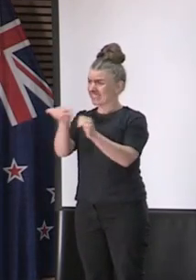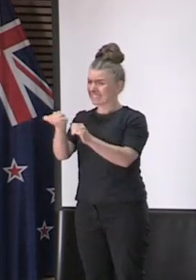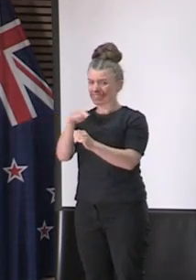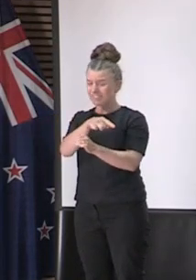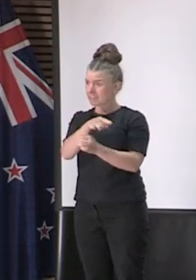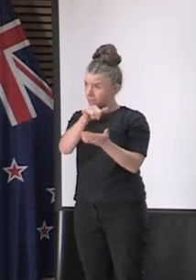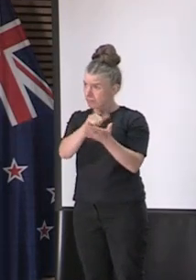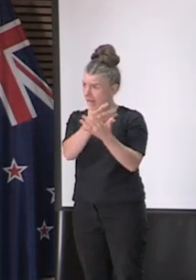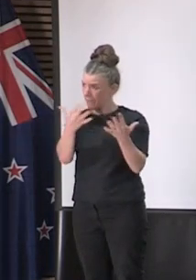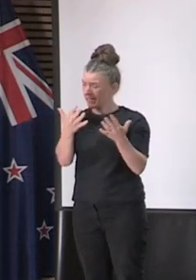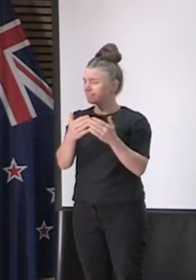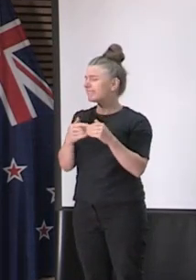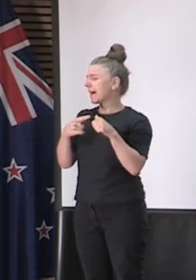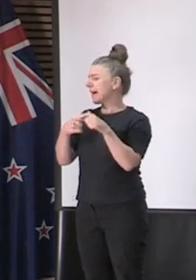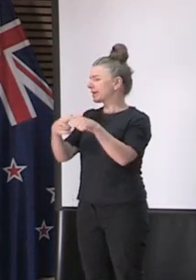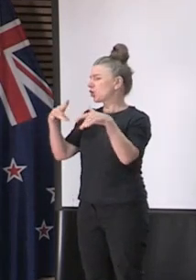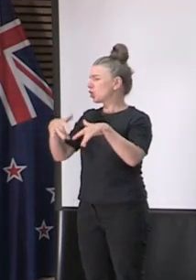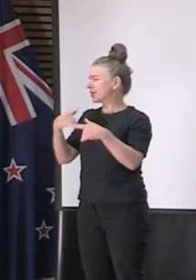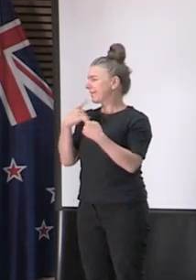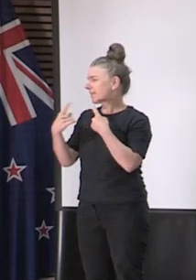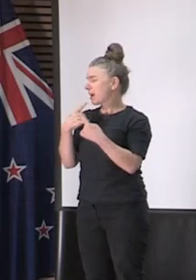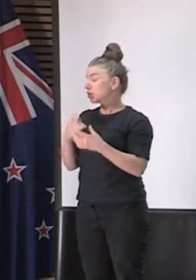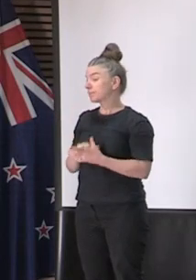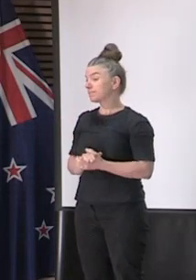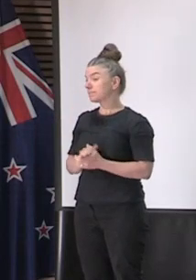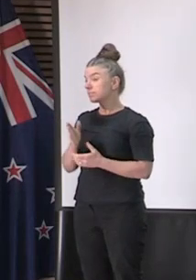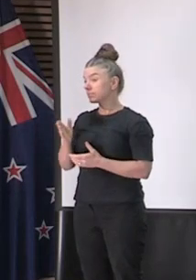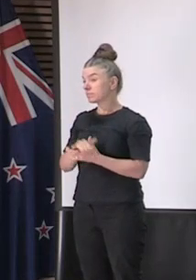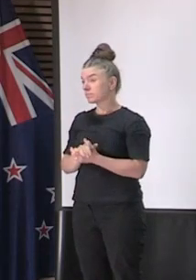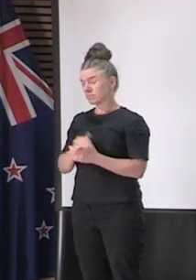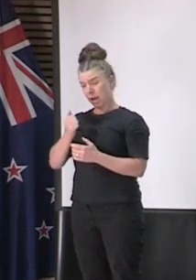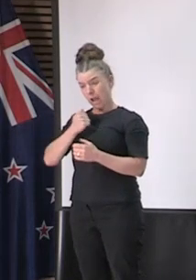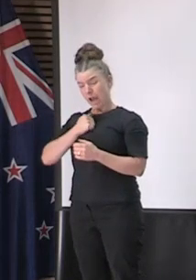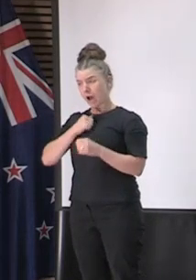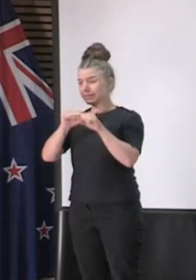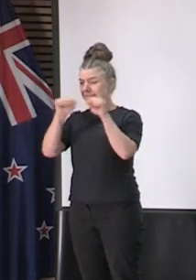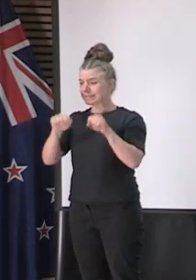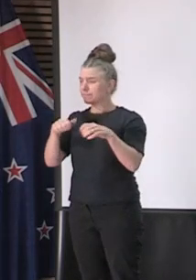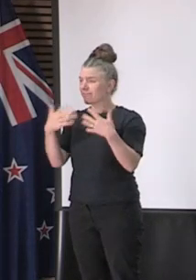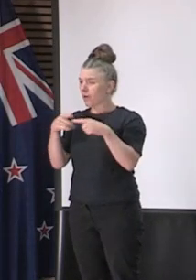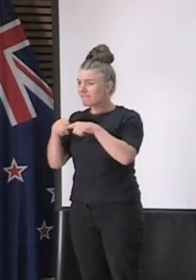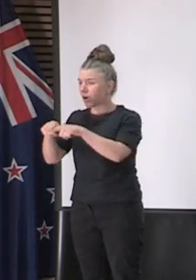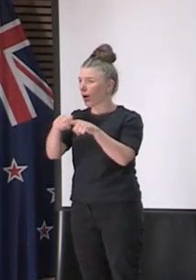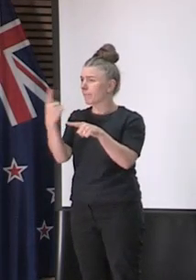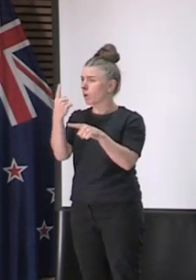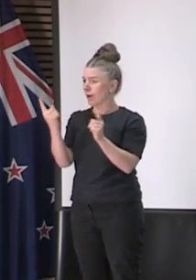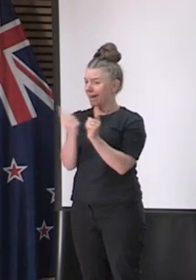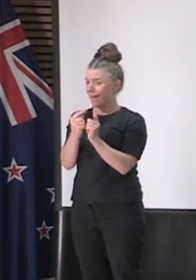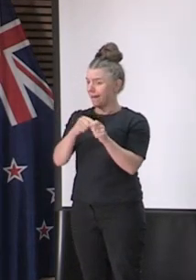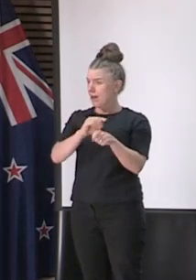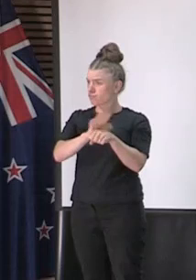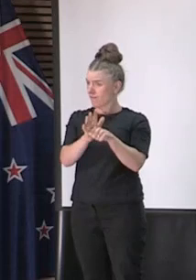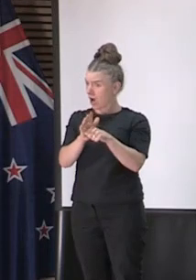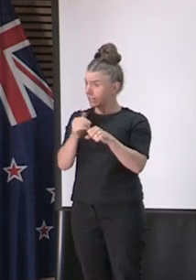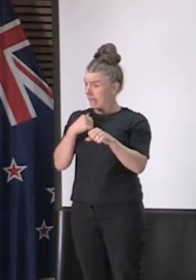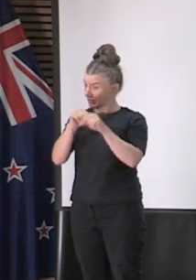later. And, would you describe contact tracing or our capacity now as gold standard? Yes, I would, and I think the latest data, and we're